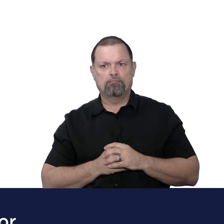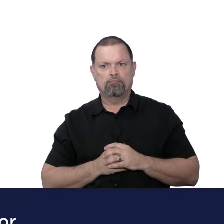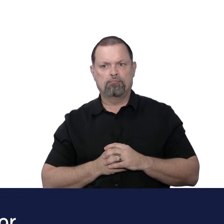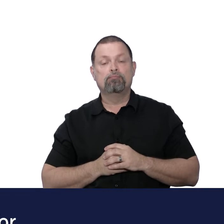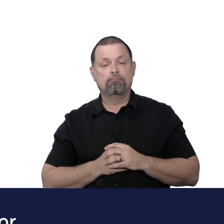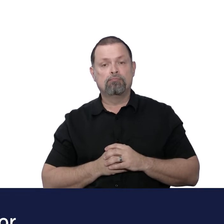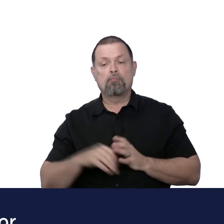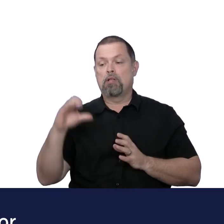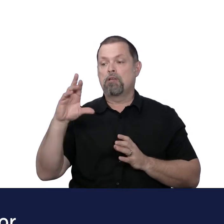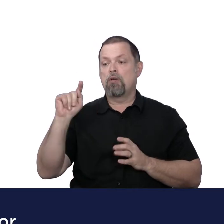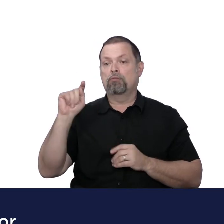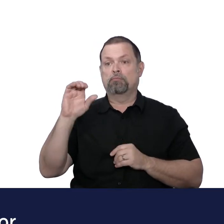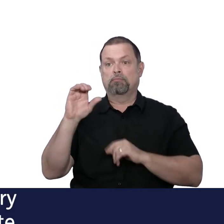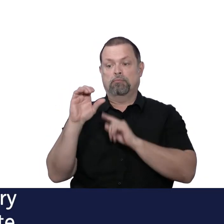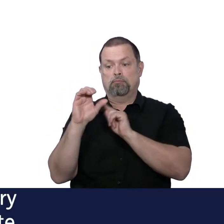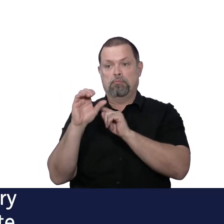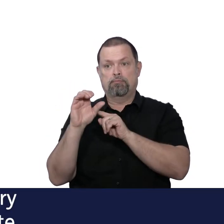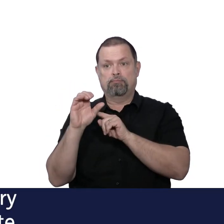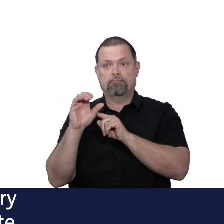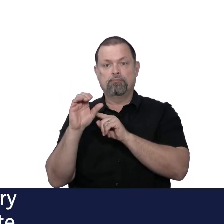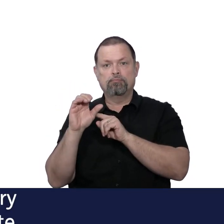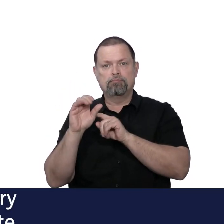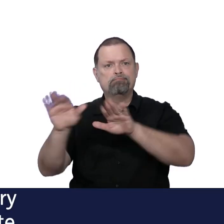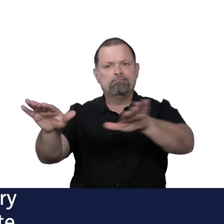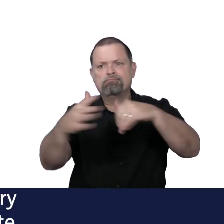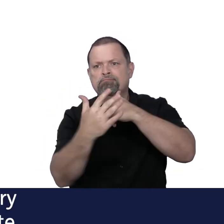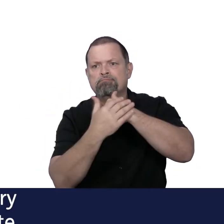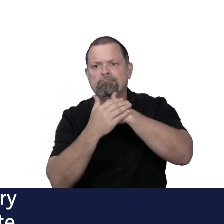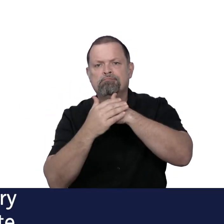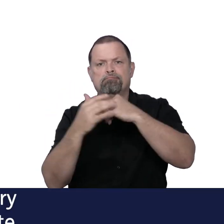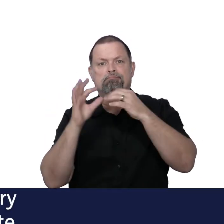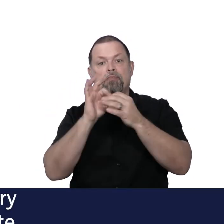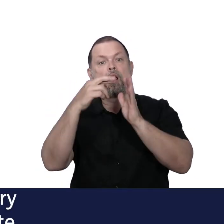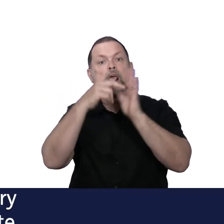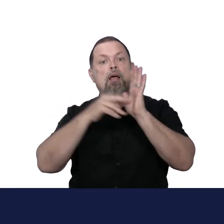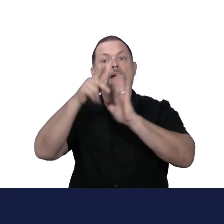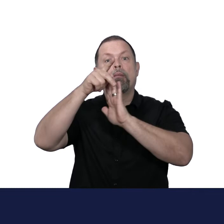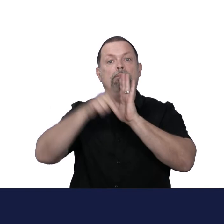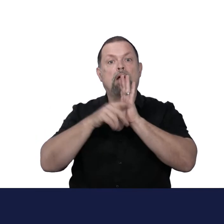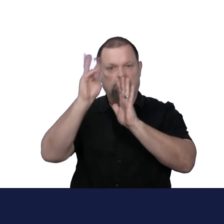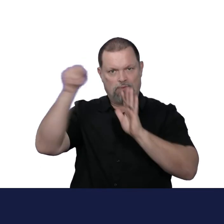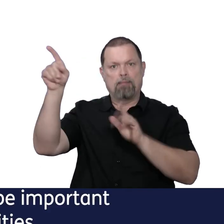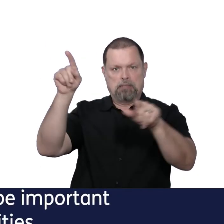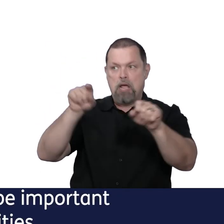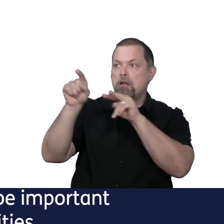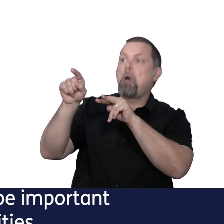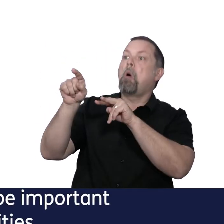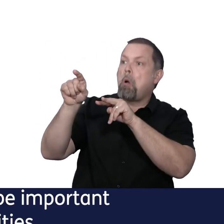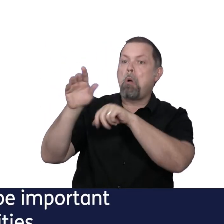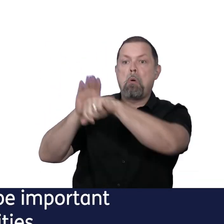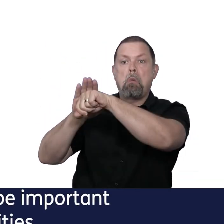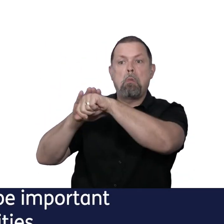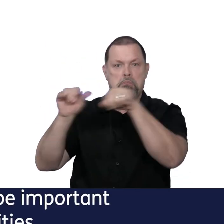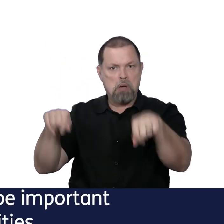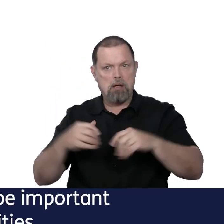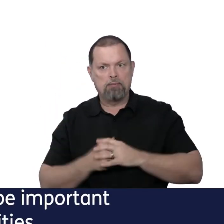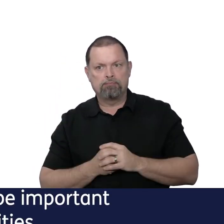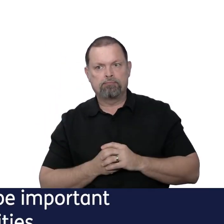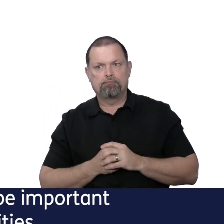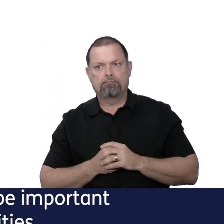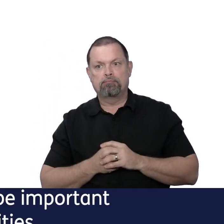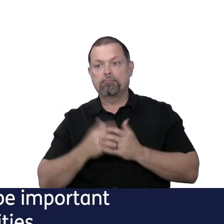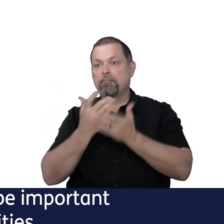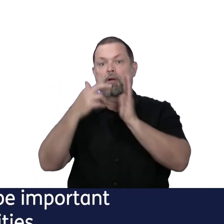The CRTC also asks for input on its regulatory policies on its website. Some regulatory policies may